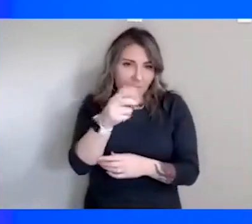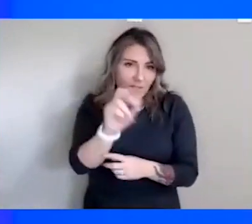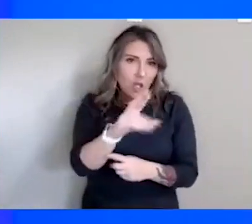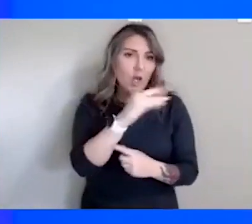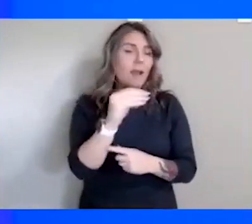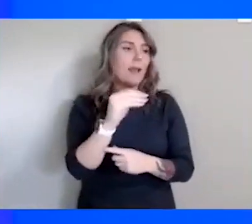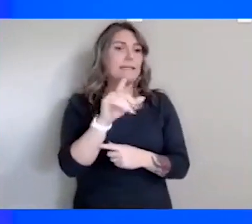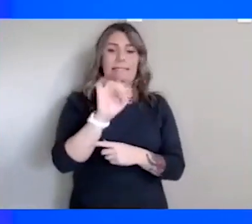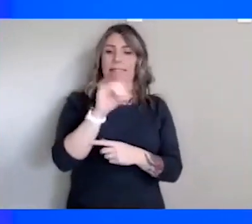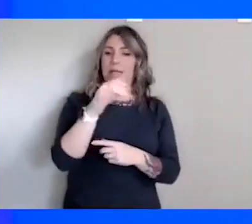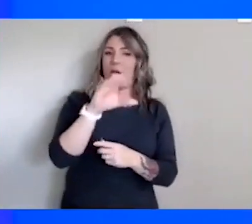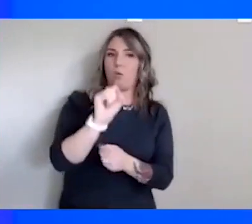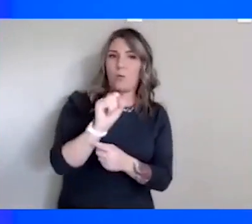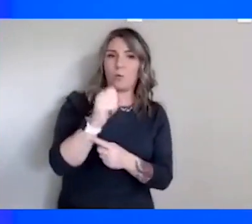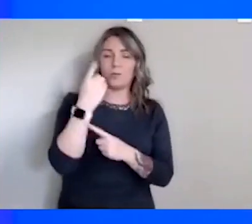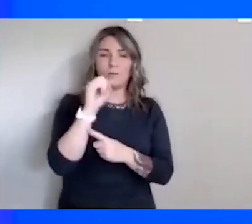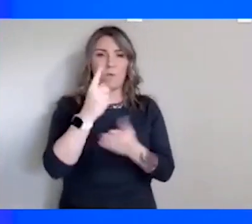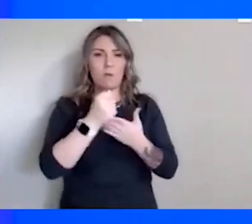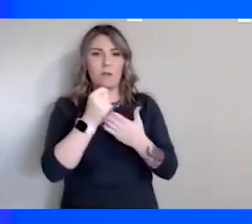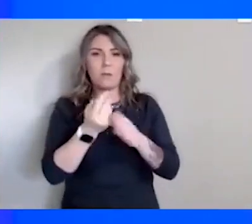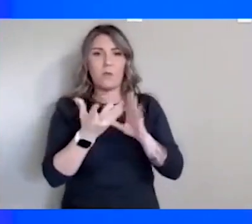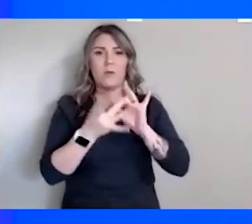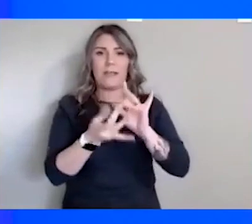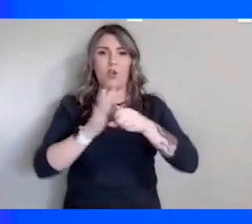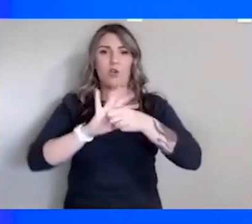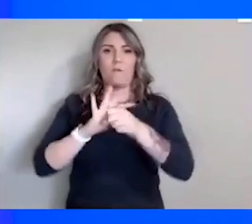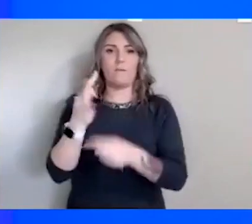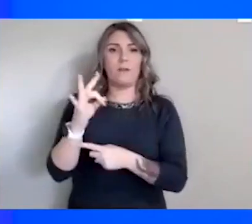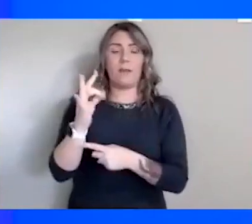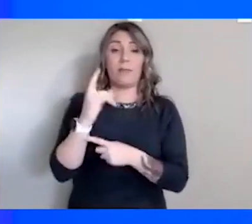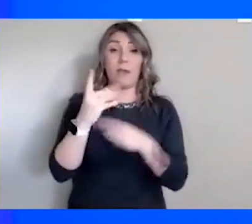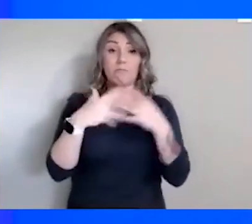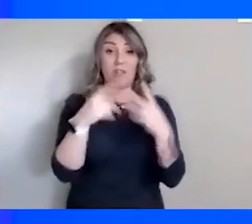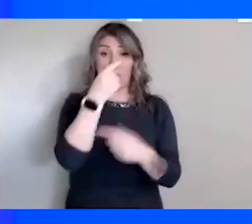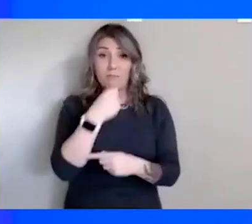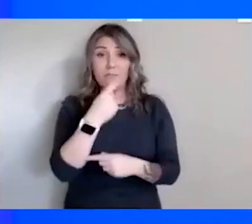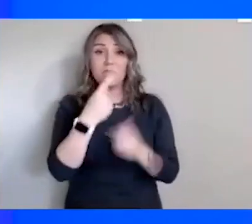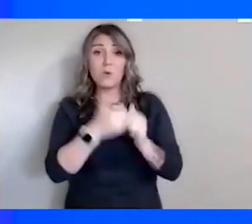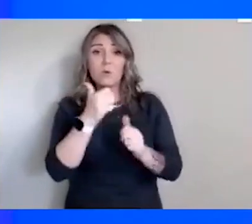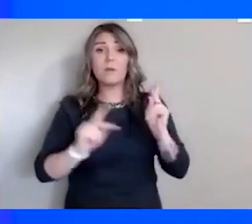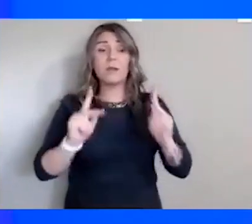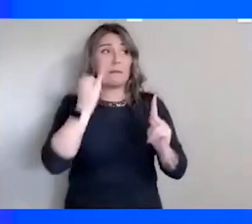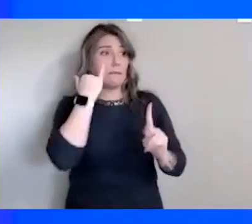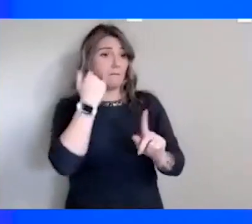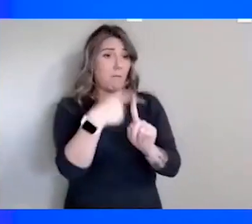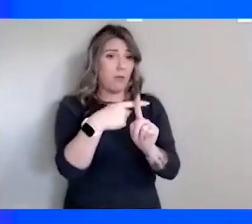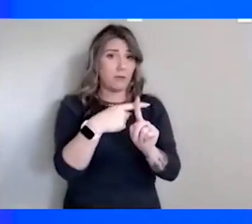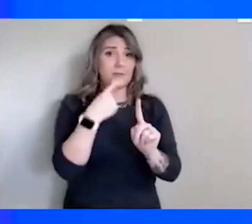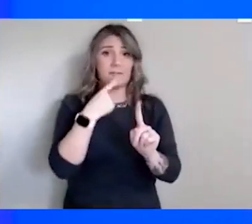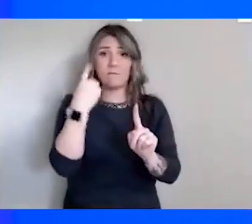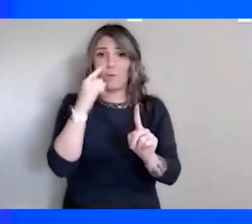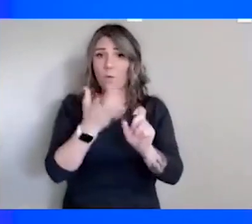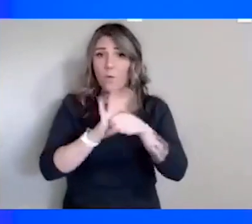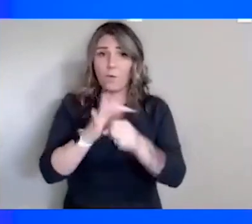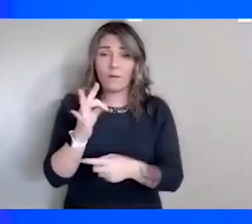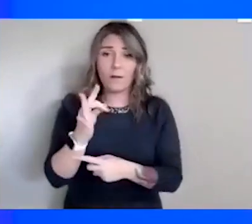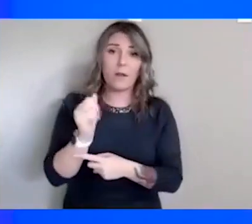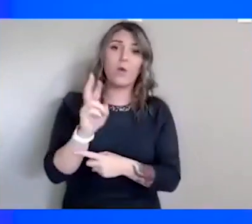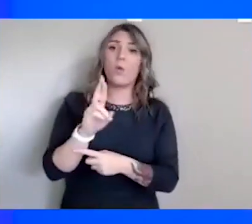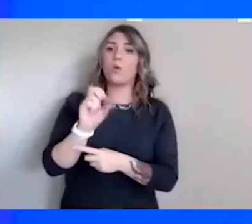for COVID-19. The blood thinner, most people probably, if they're positive for COVID-19 or